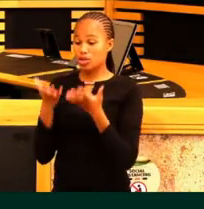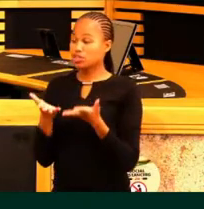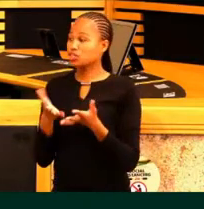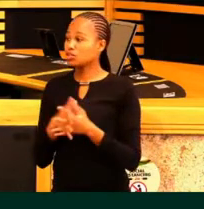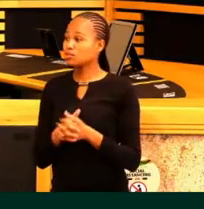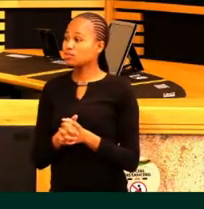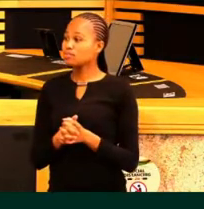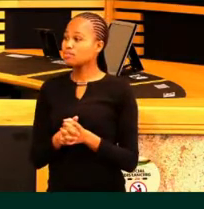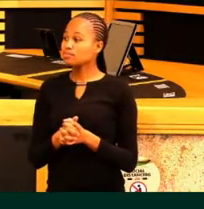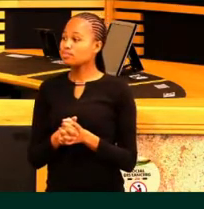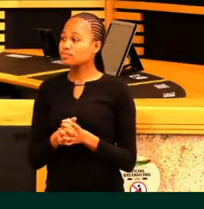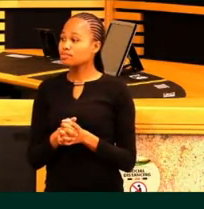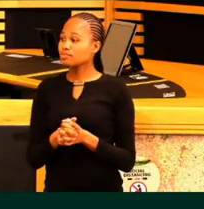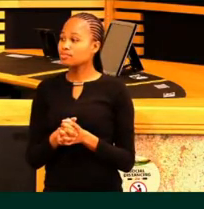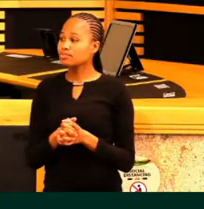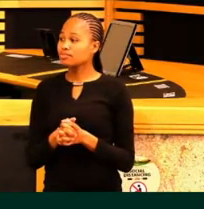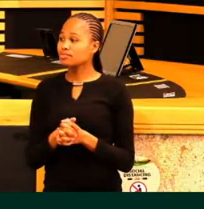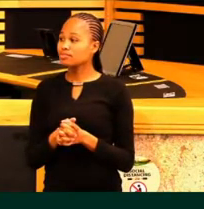foreign